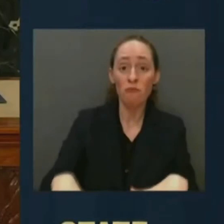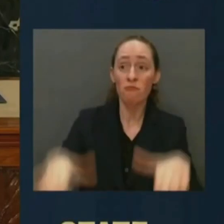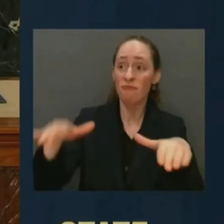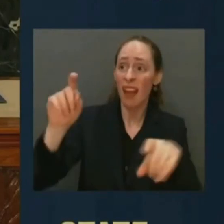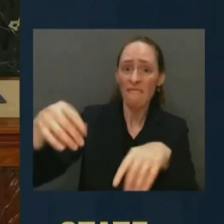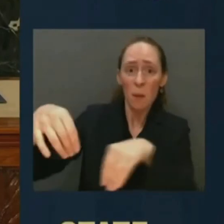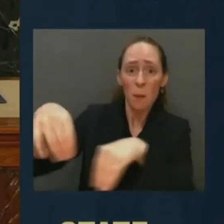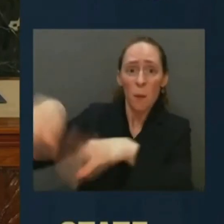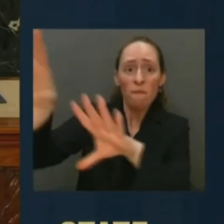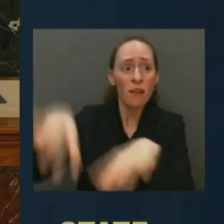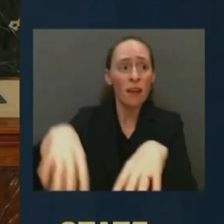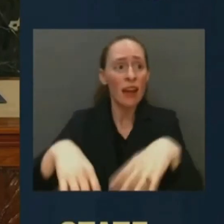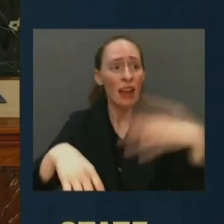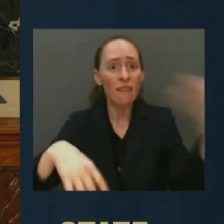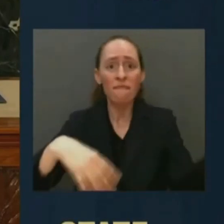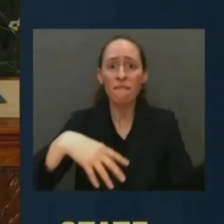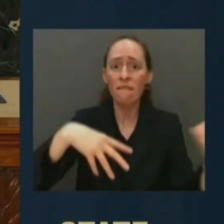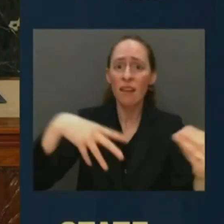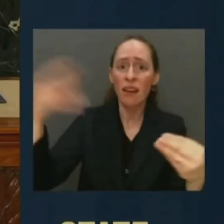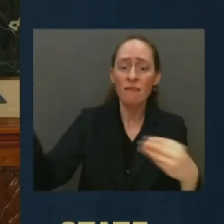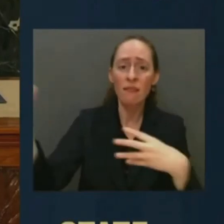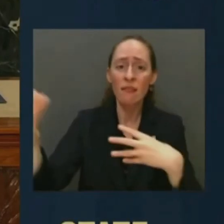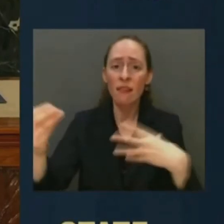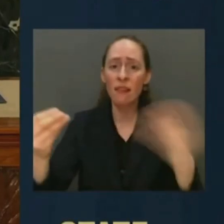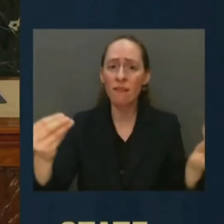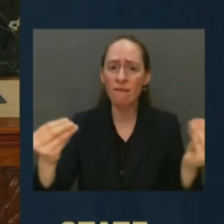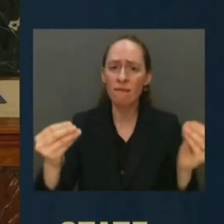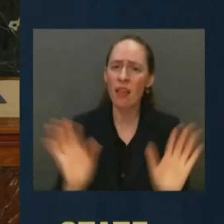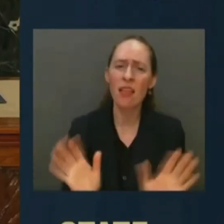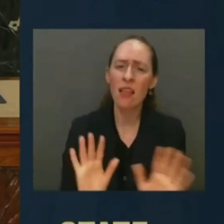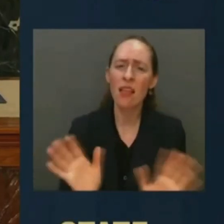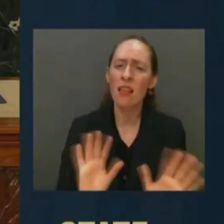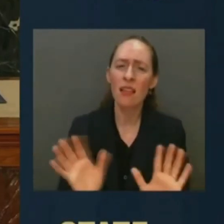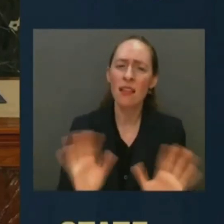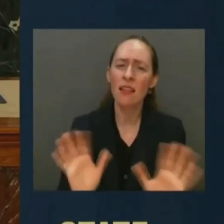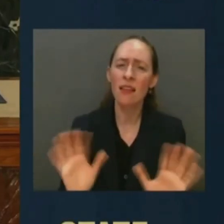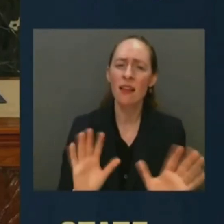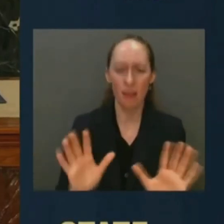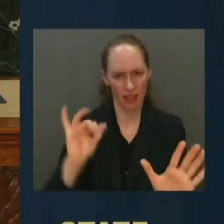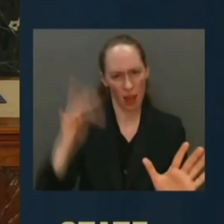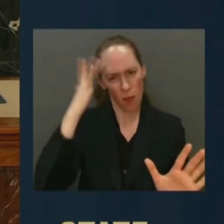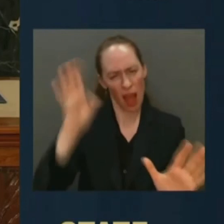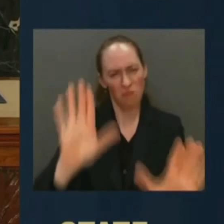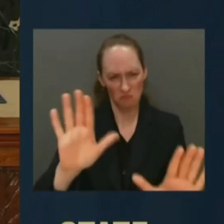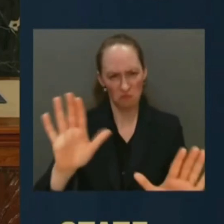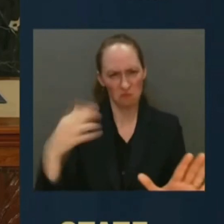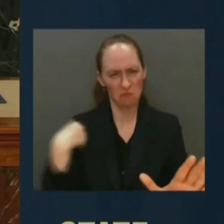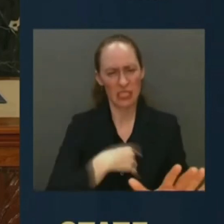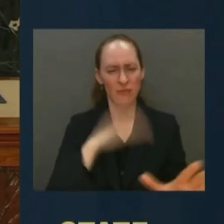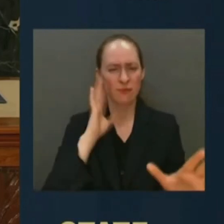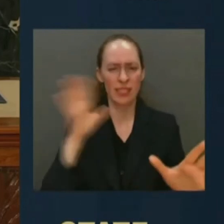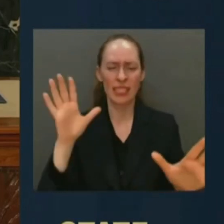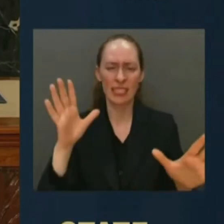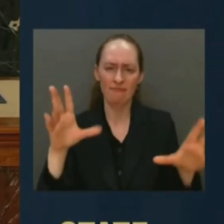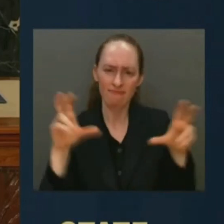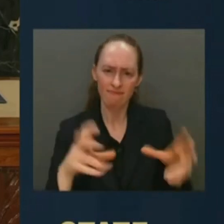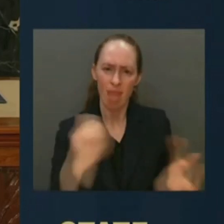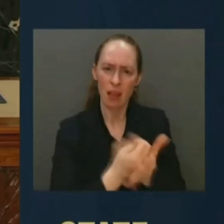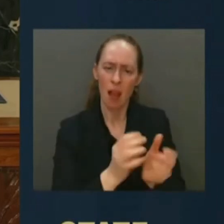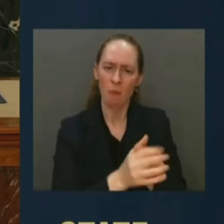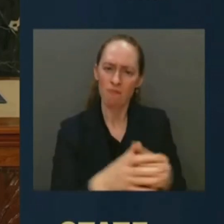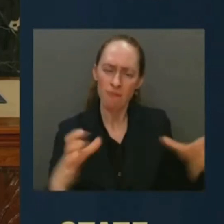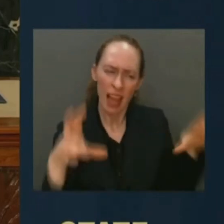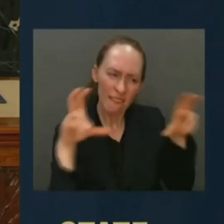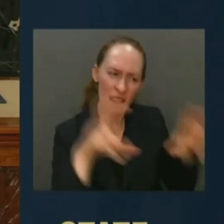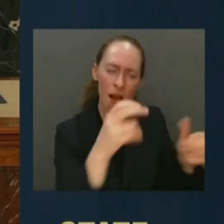an economy where no one's left behind. Jobs are coming back. Pride is coming back